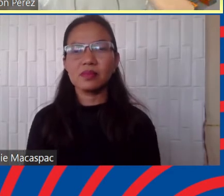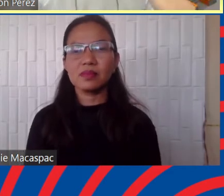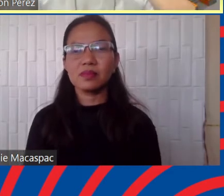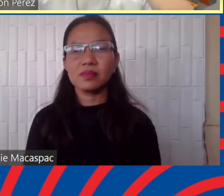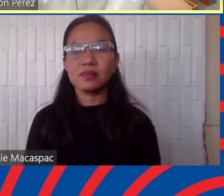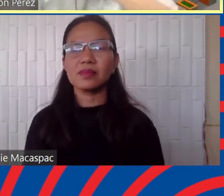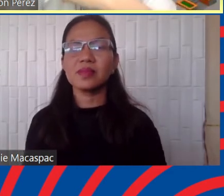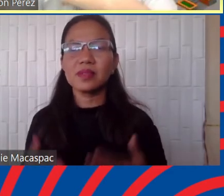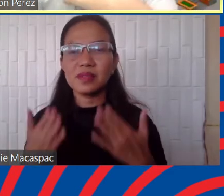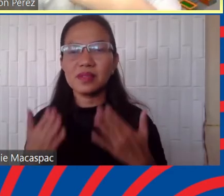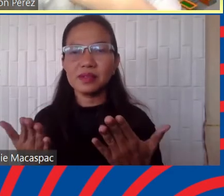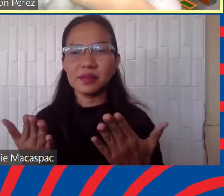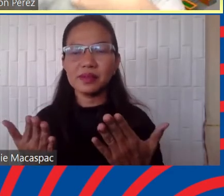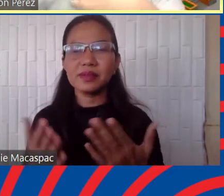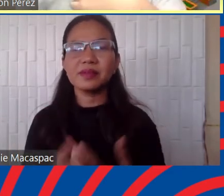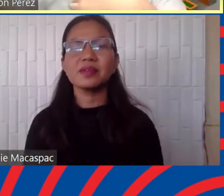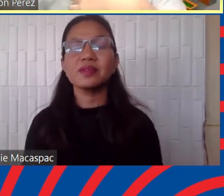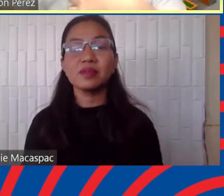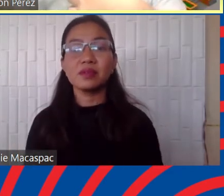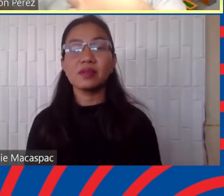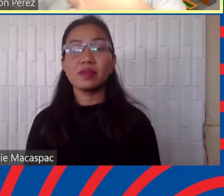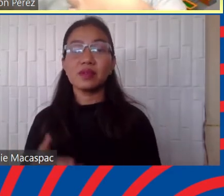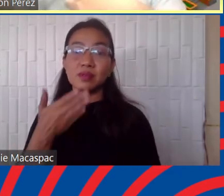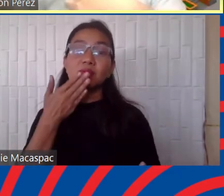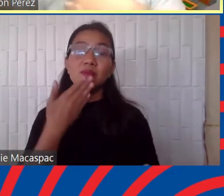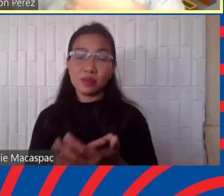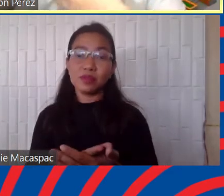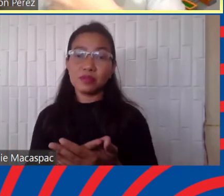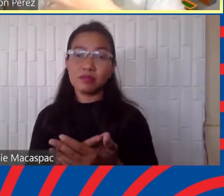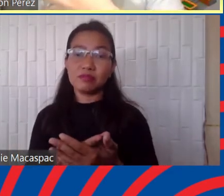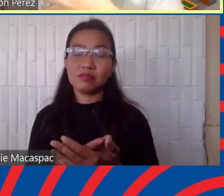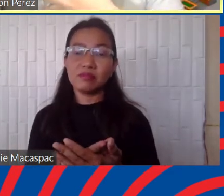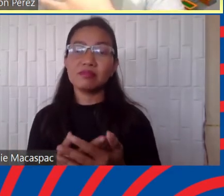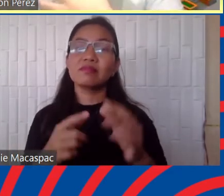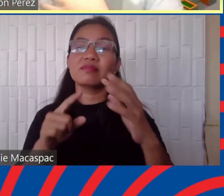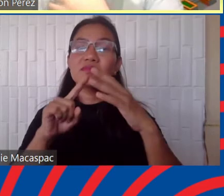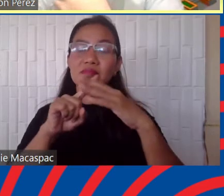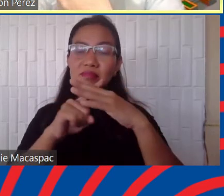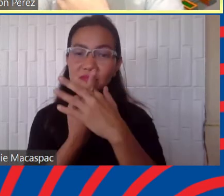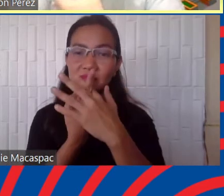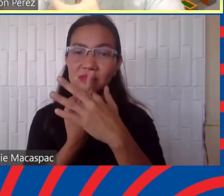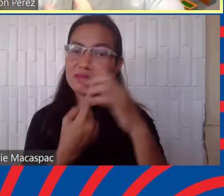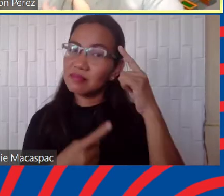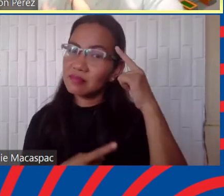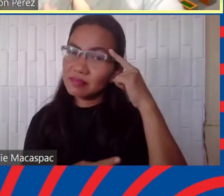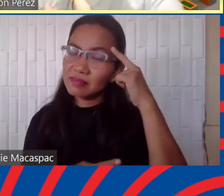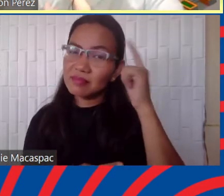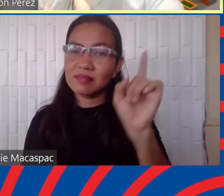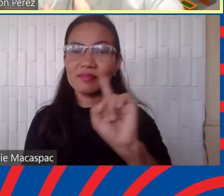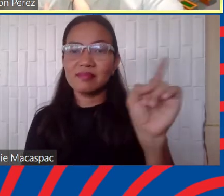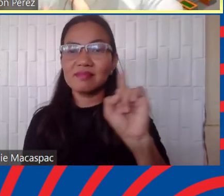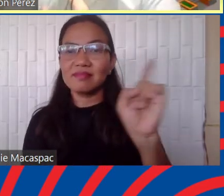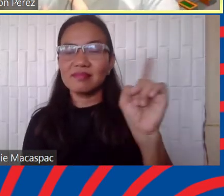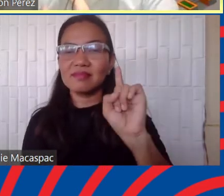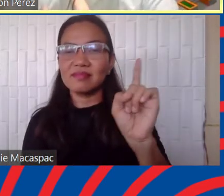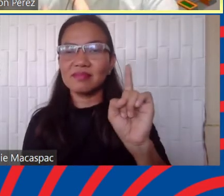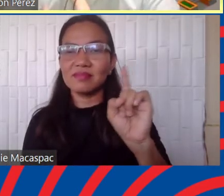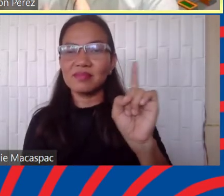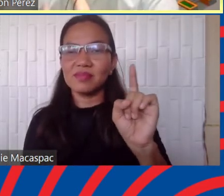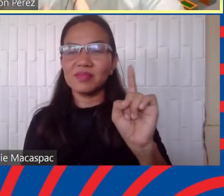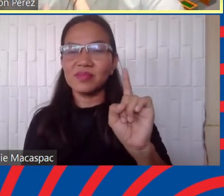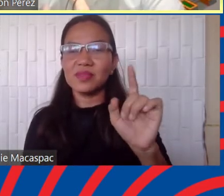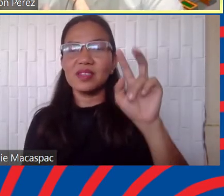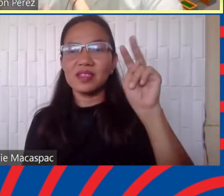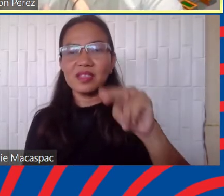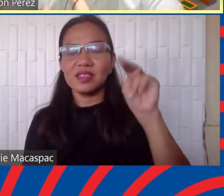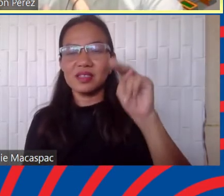Thank you. What's good about this is you're starting to think what may be the challenges in your organization,